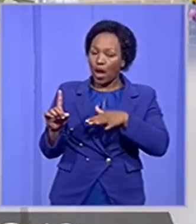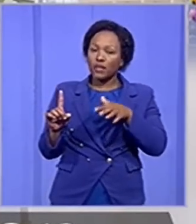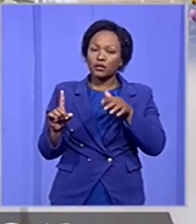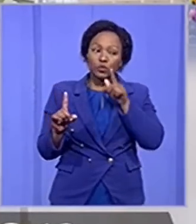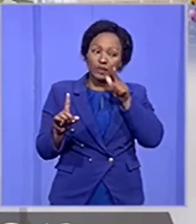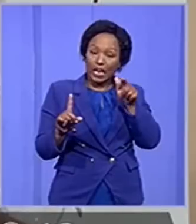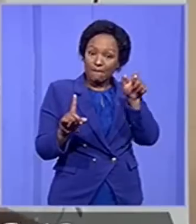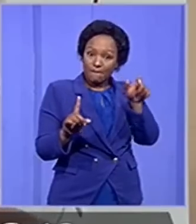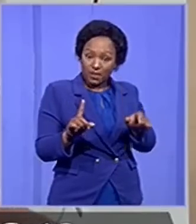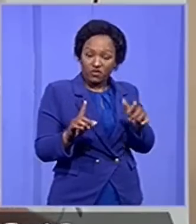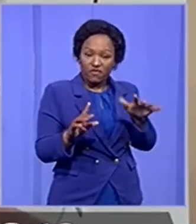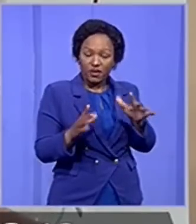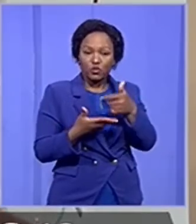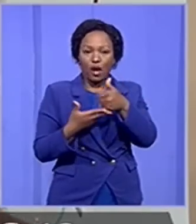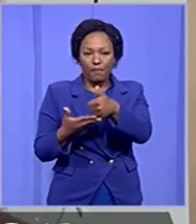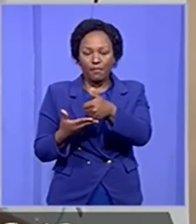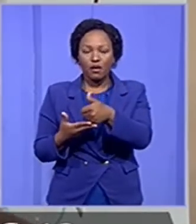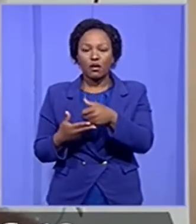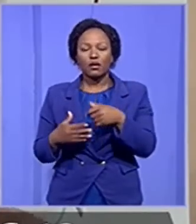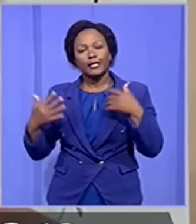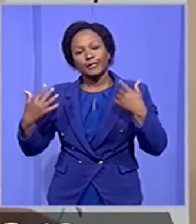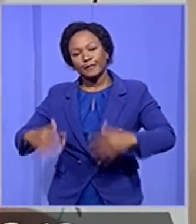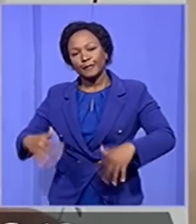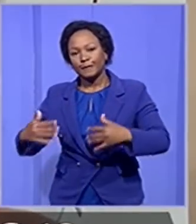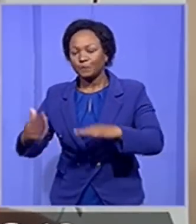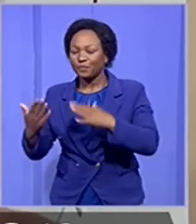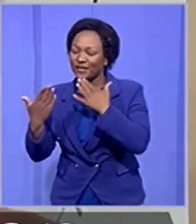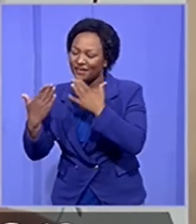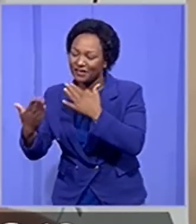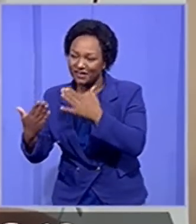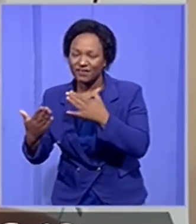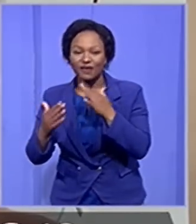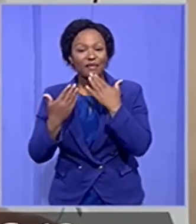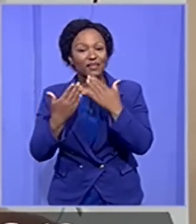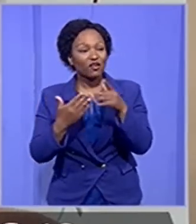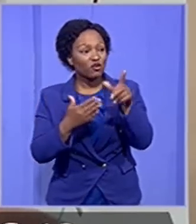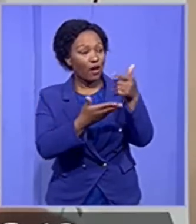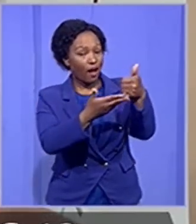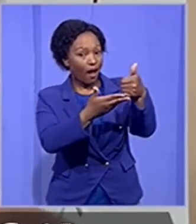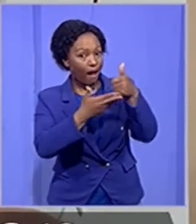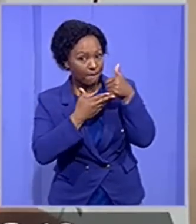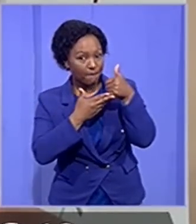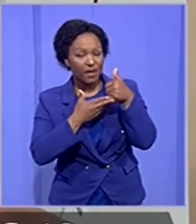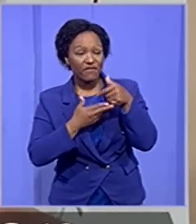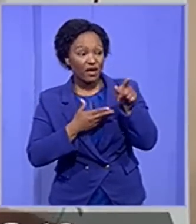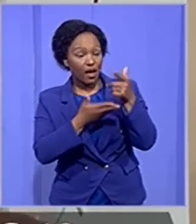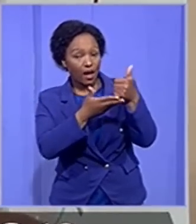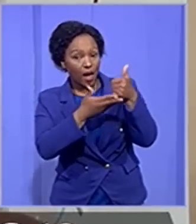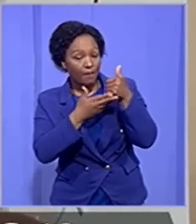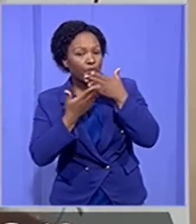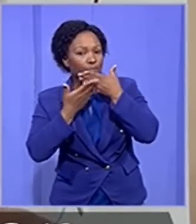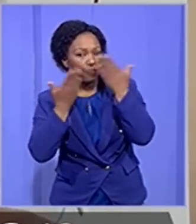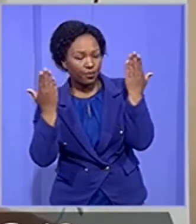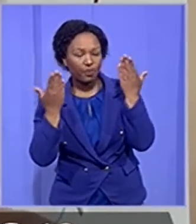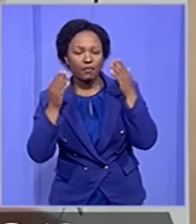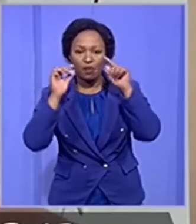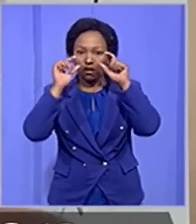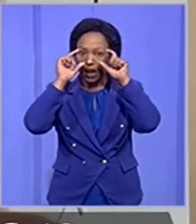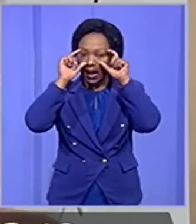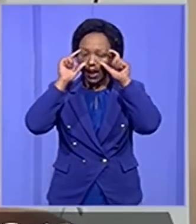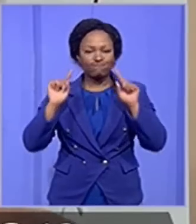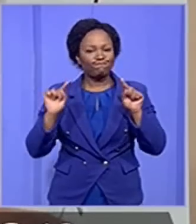yo molemo. Ke itumetse thata ke lebogela thuso ya gago ha ne se ka wena nka be ke sa kry-a diborele le di-sunglasses